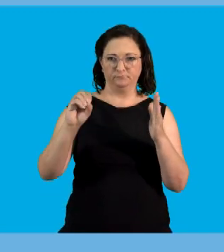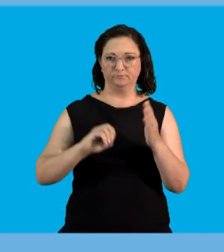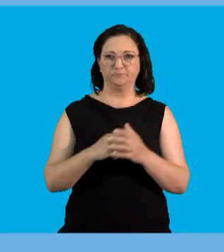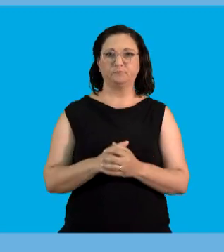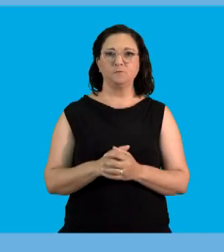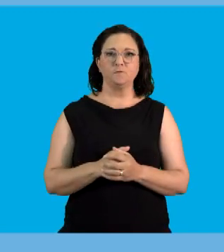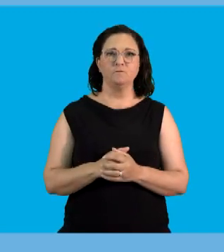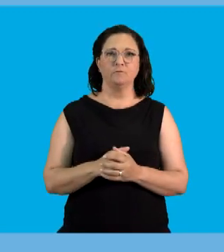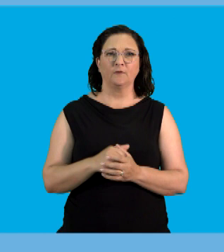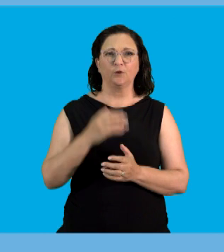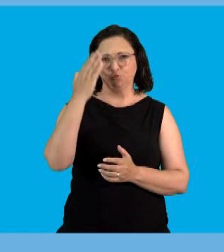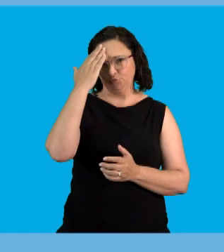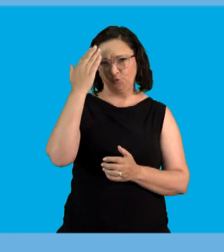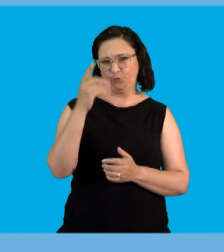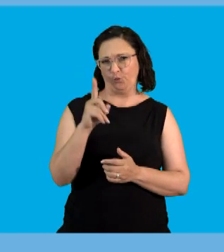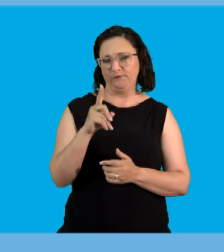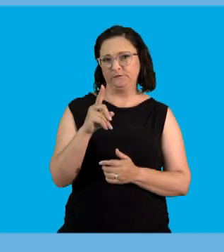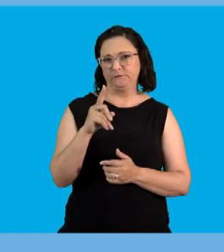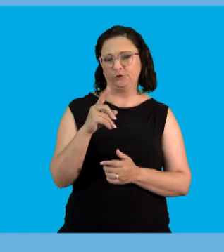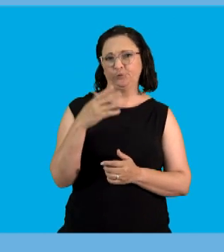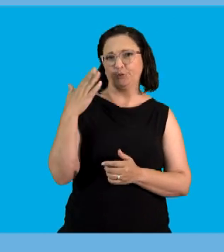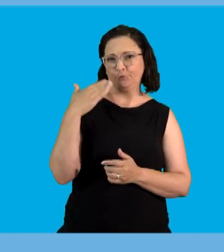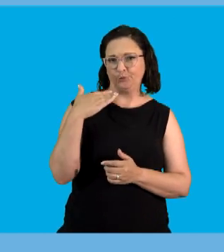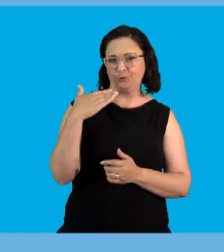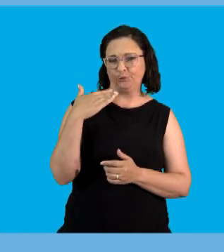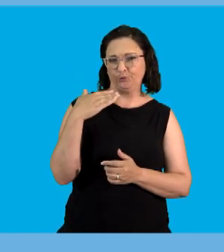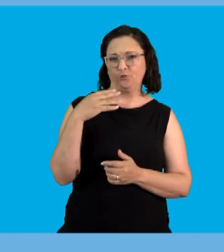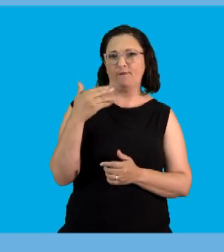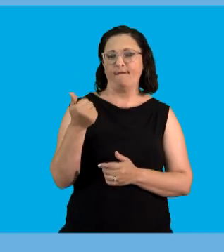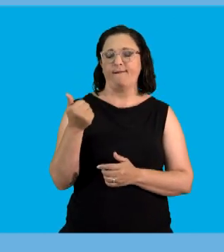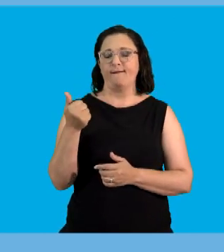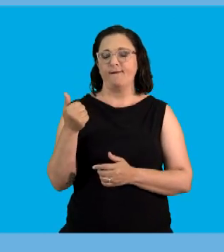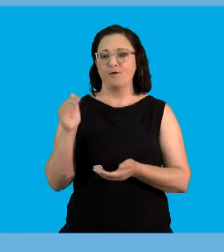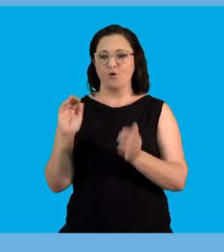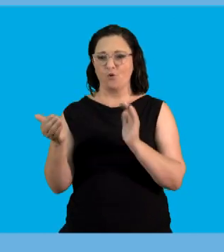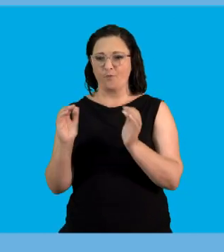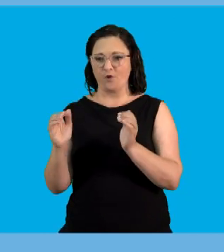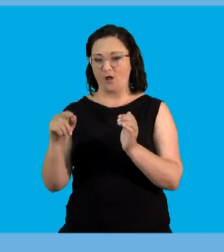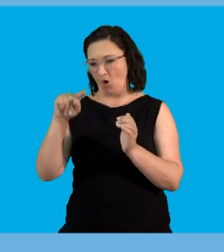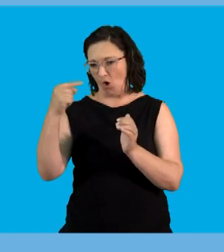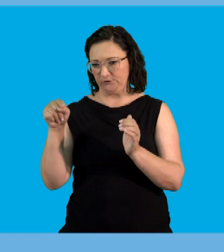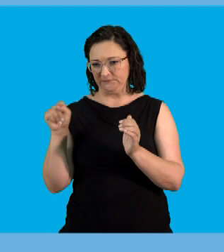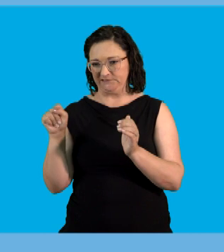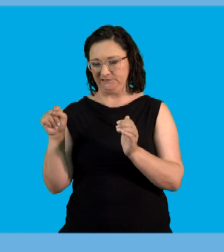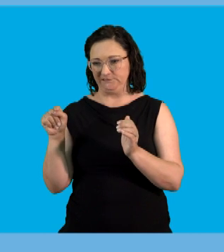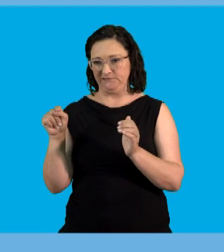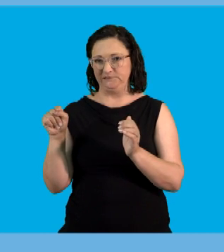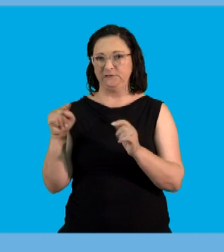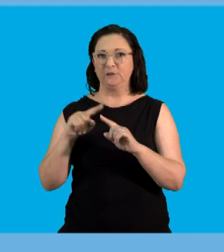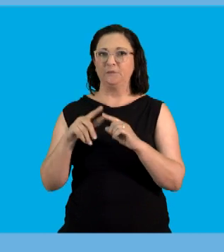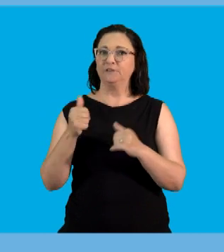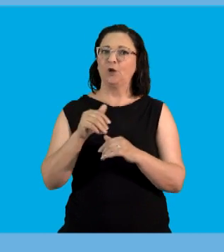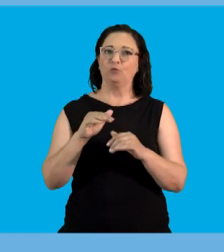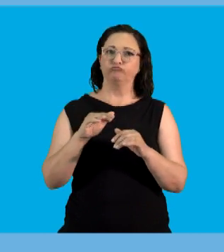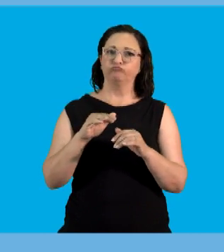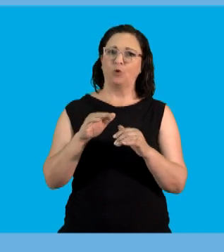that when the gas is cool and comparing that with the hot gas, the cool gas will have the least amount